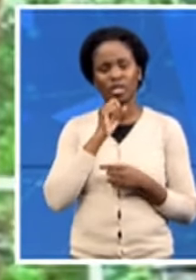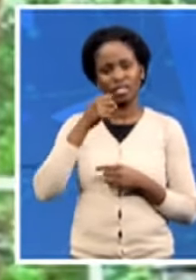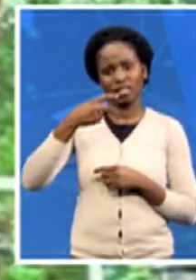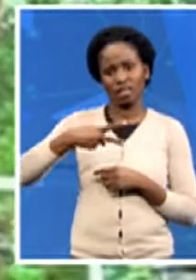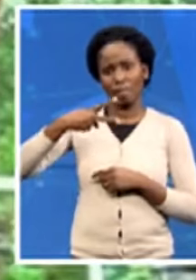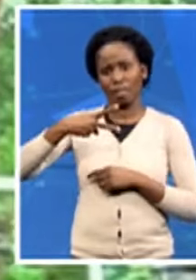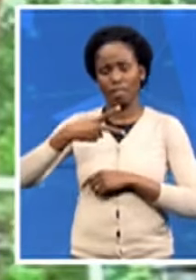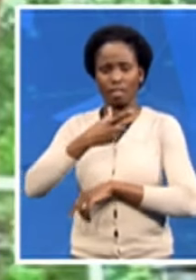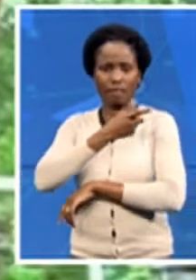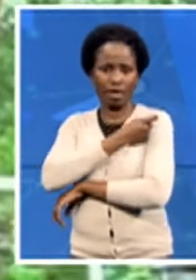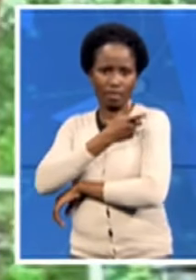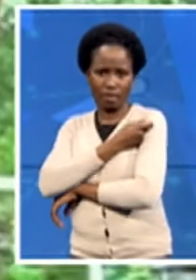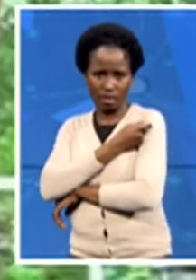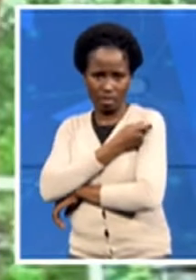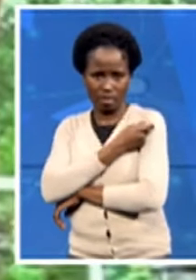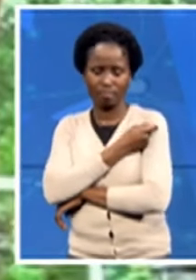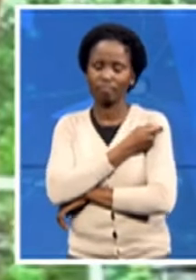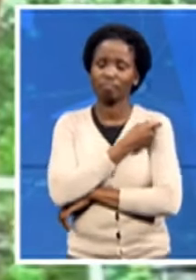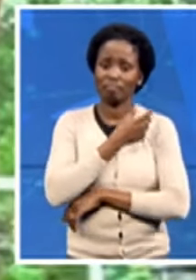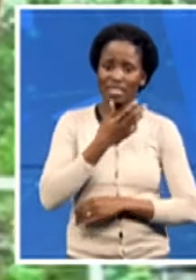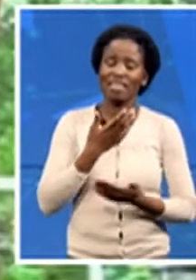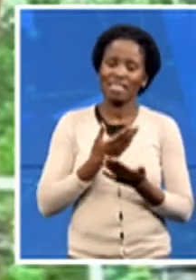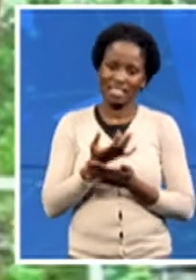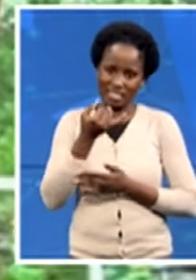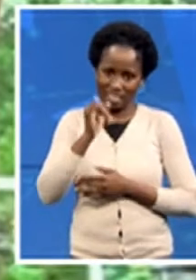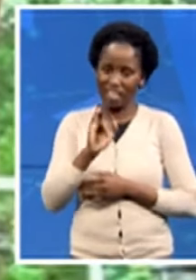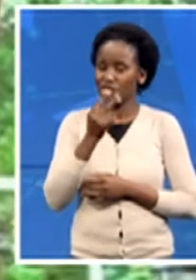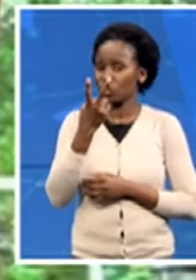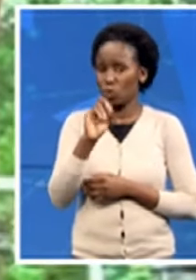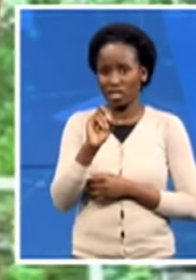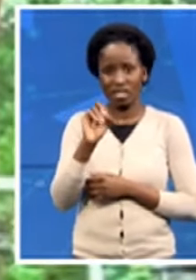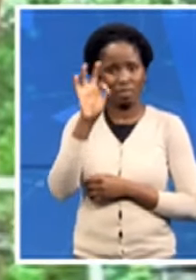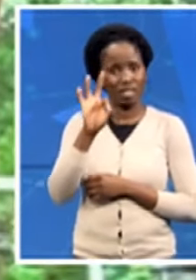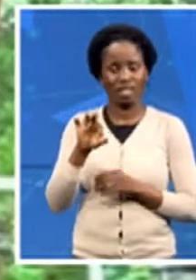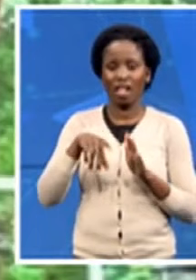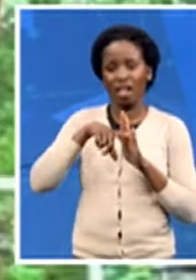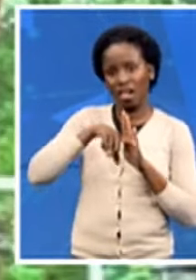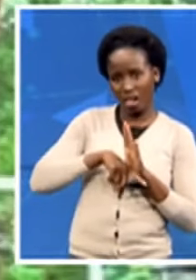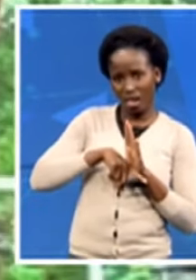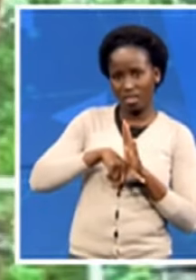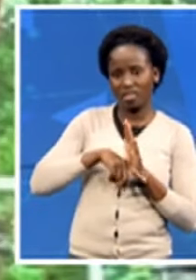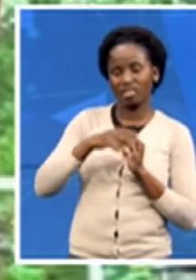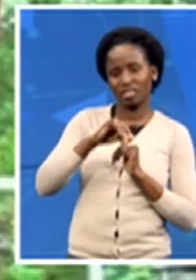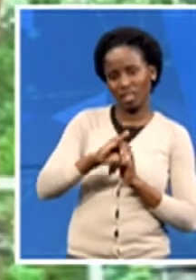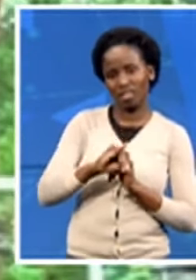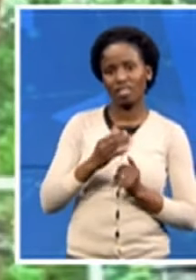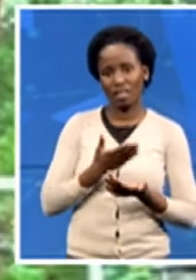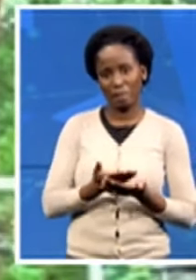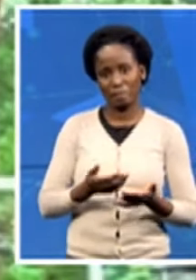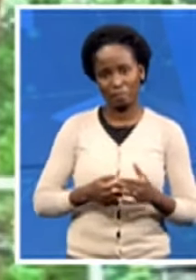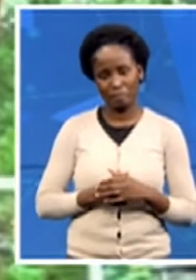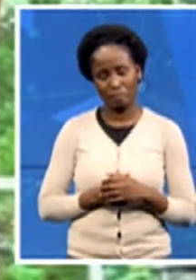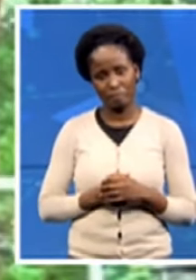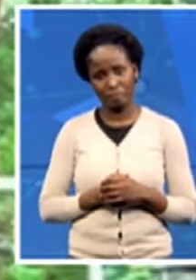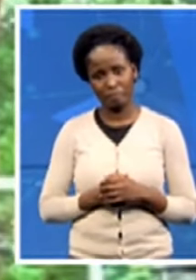be under 20% of our population covered. The way it